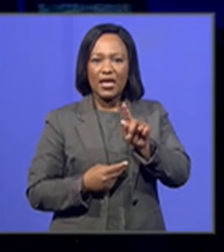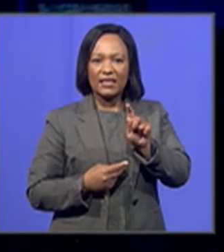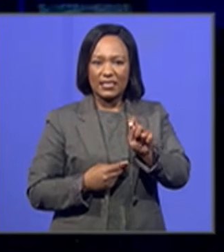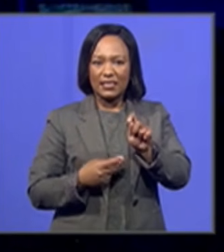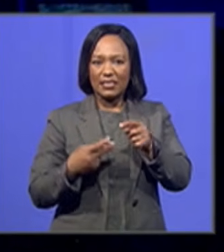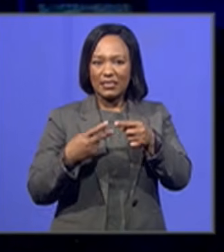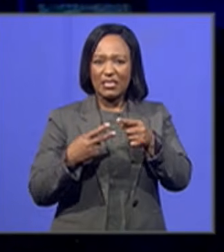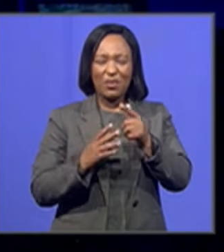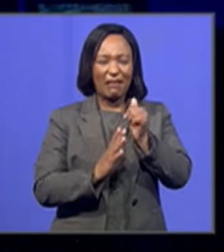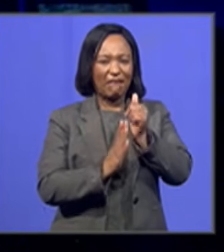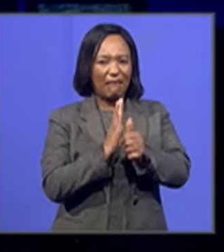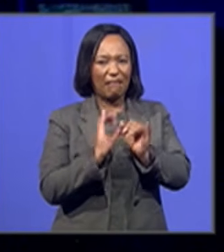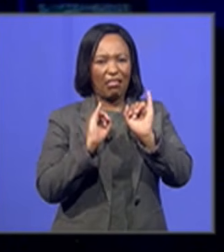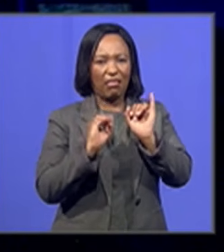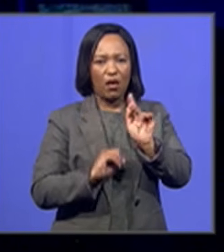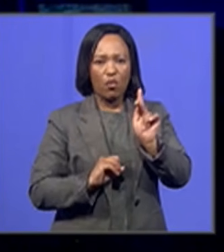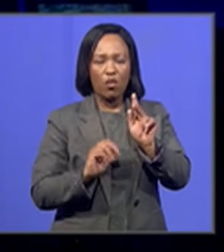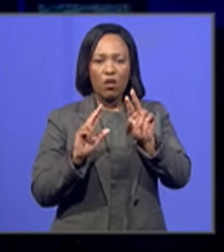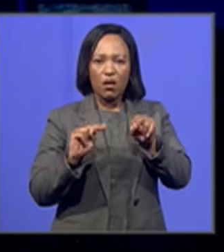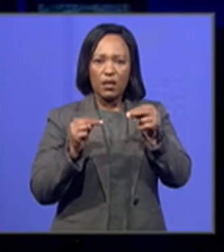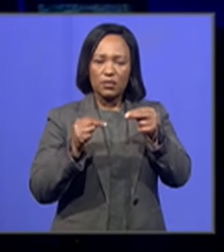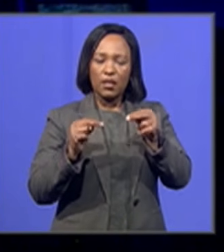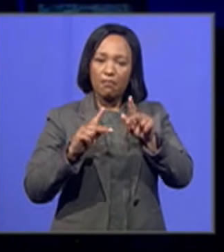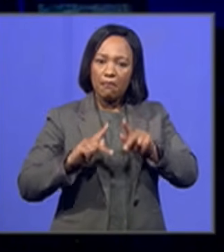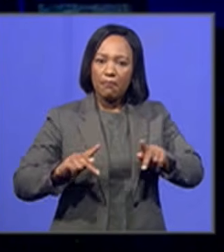sehloho Crook's Corner, Kruger National Park, Limpopo.